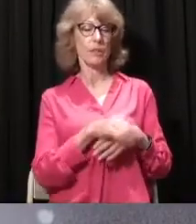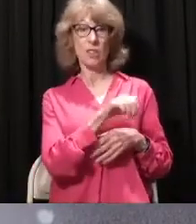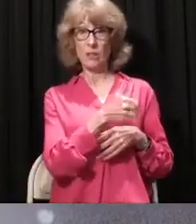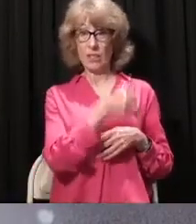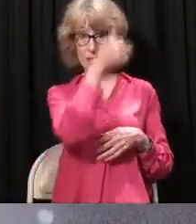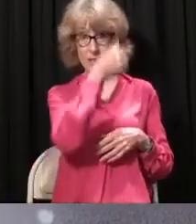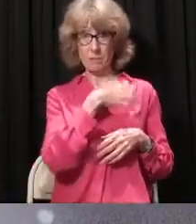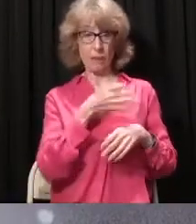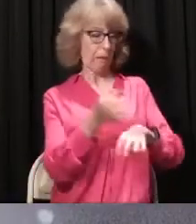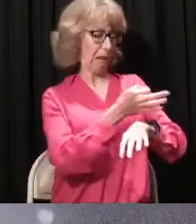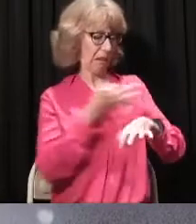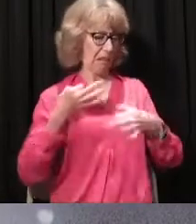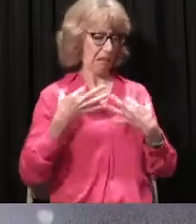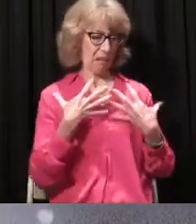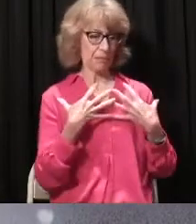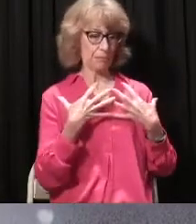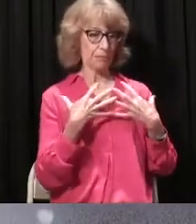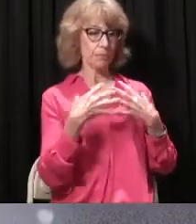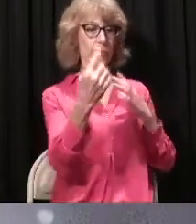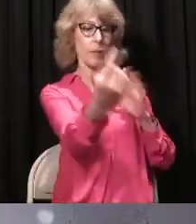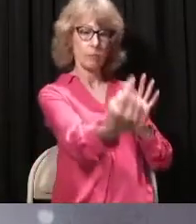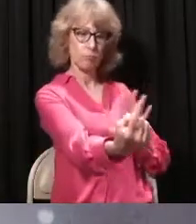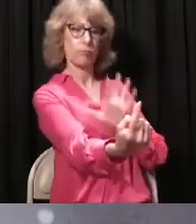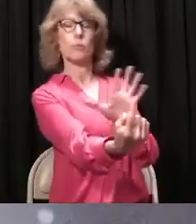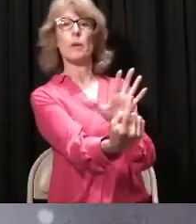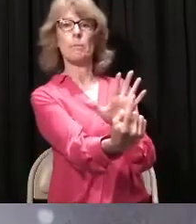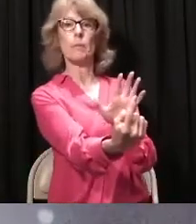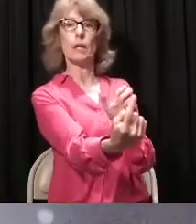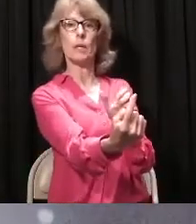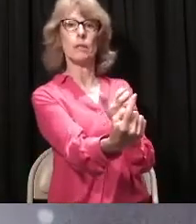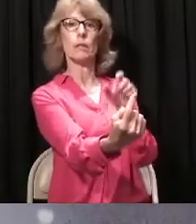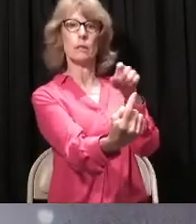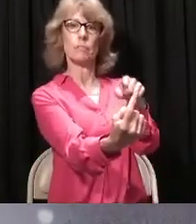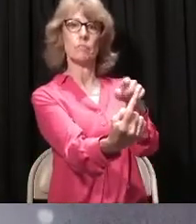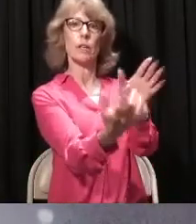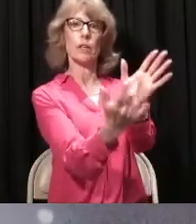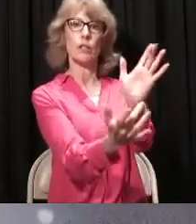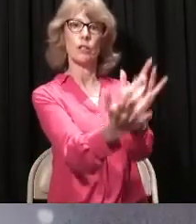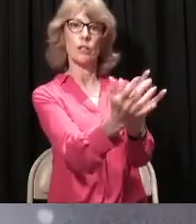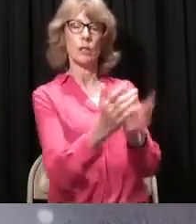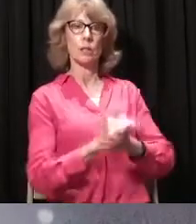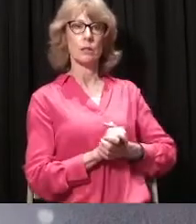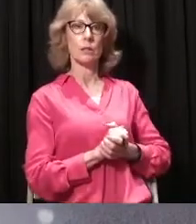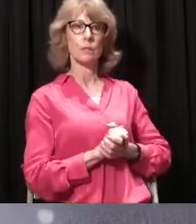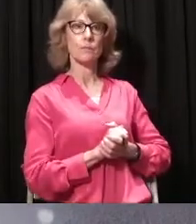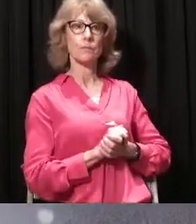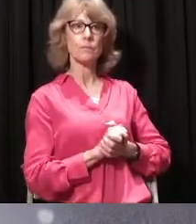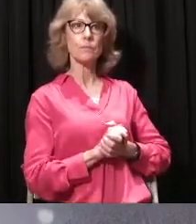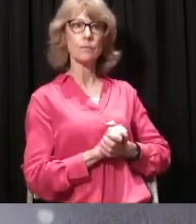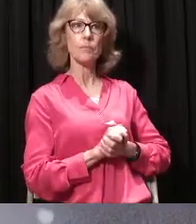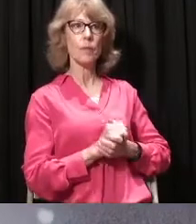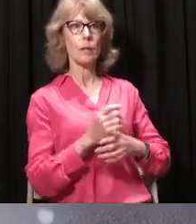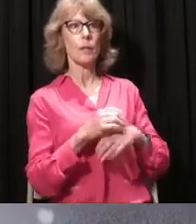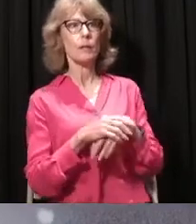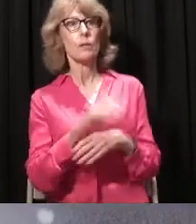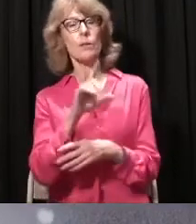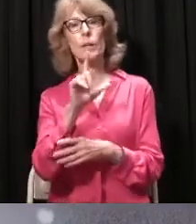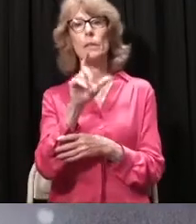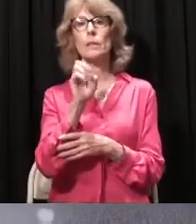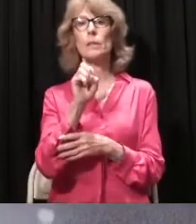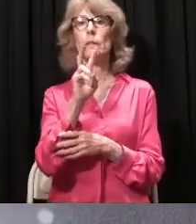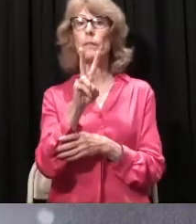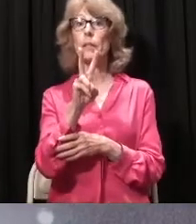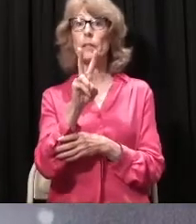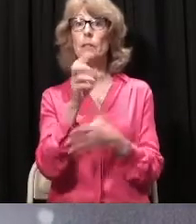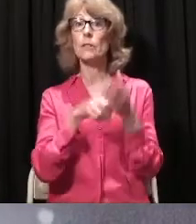found a verse that I'm totally rethinking the way I read this in light of the coronavirus. So this is Leviticus 13, verse